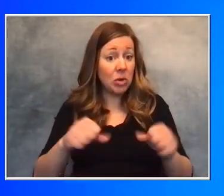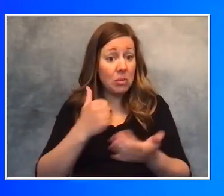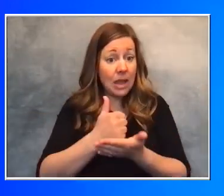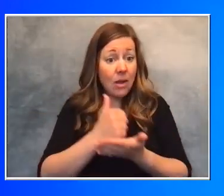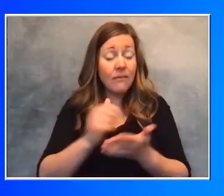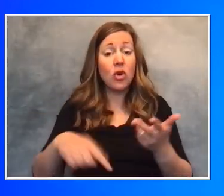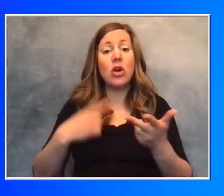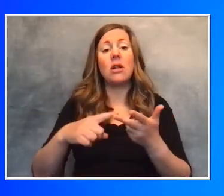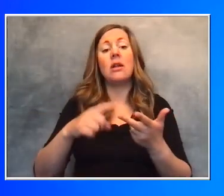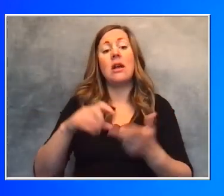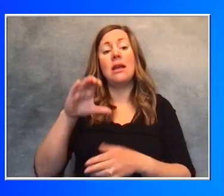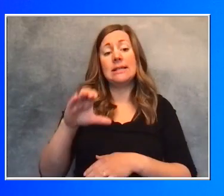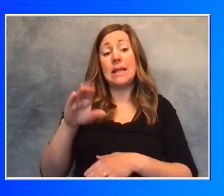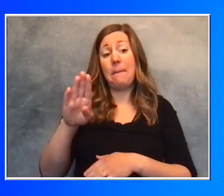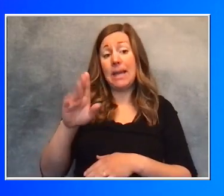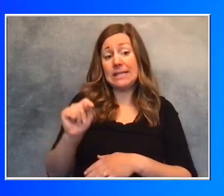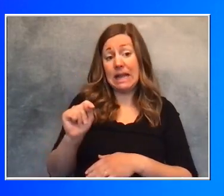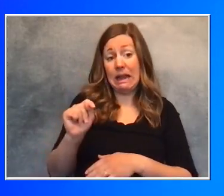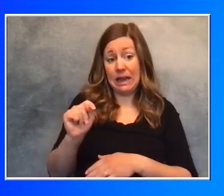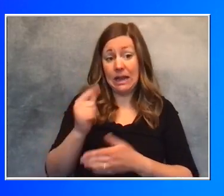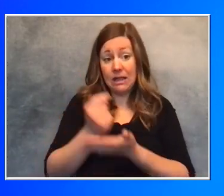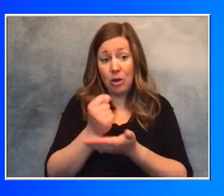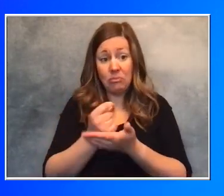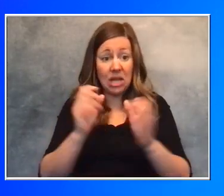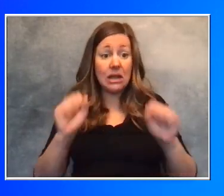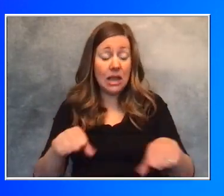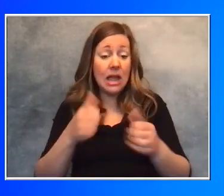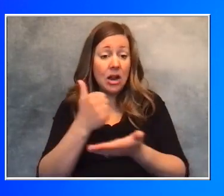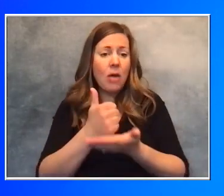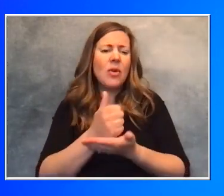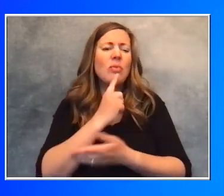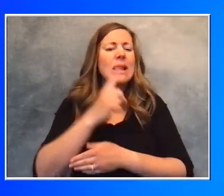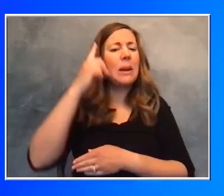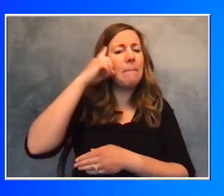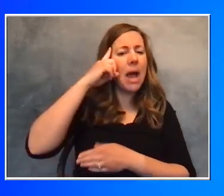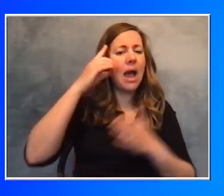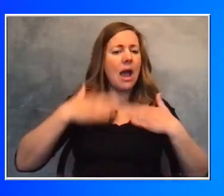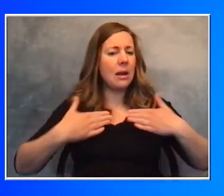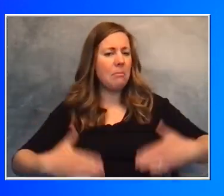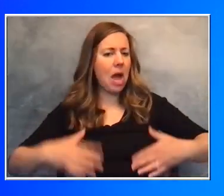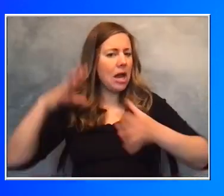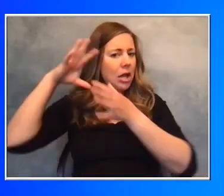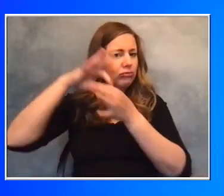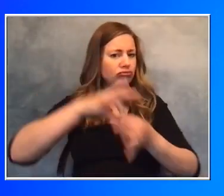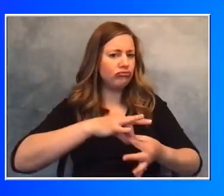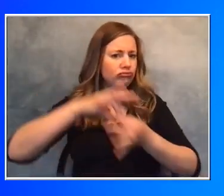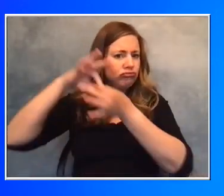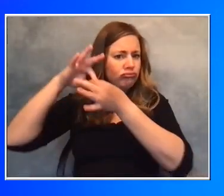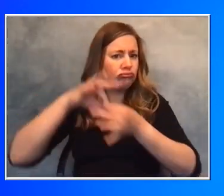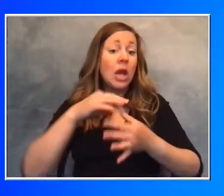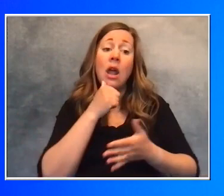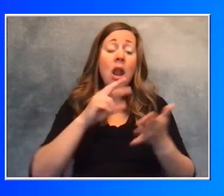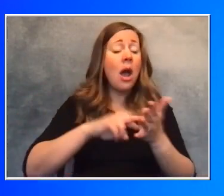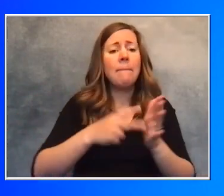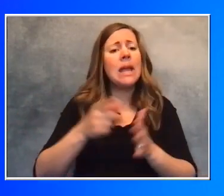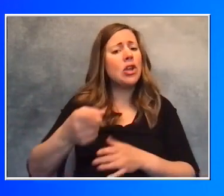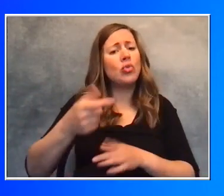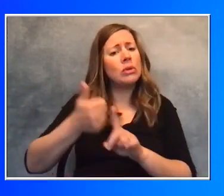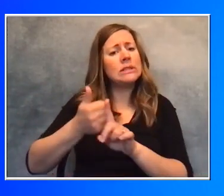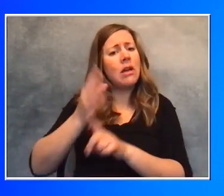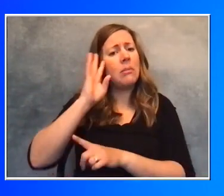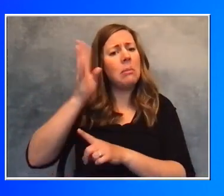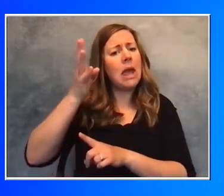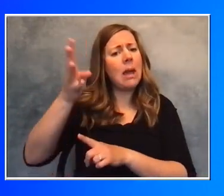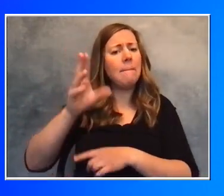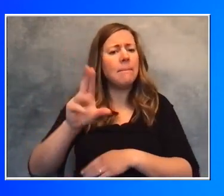behavioral therapy can be helpful because it's a mind-body connection illness. That certainly doesn't mean you're making it up. It means that it has to do with your